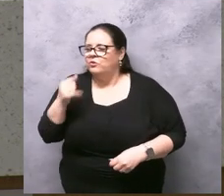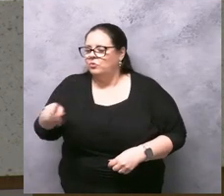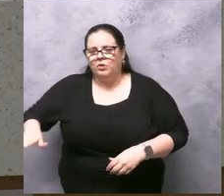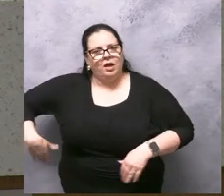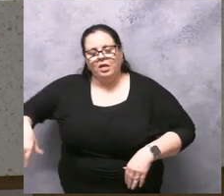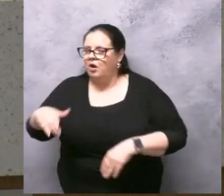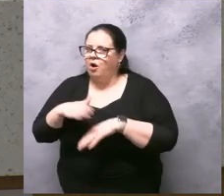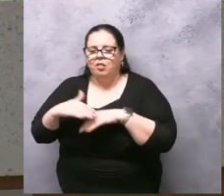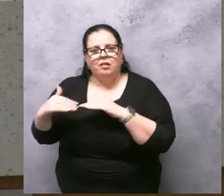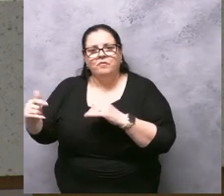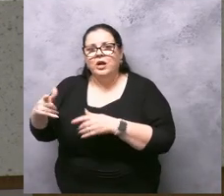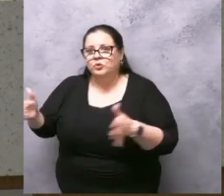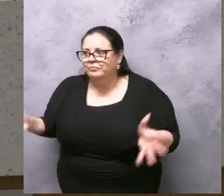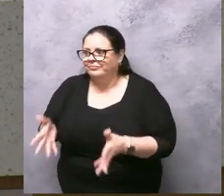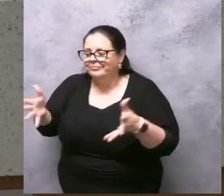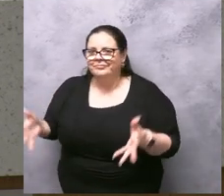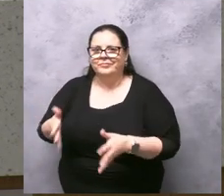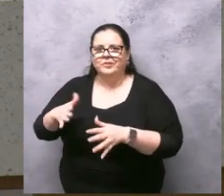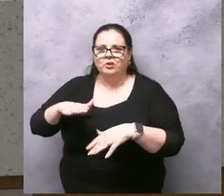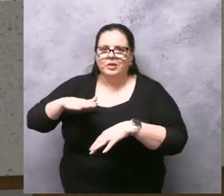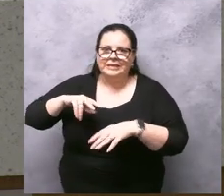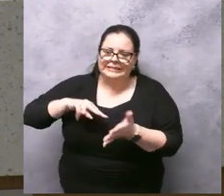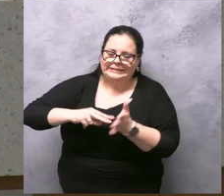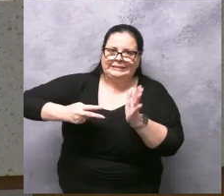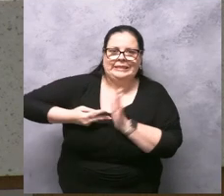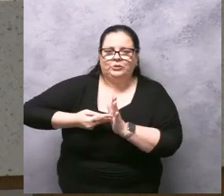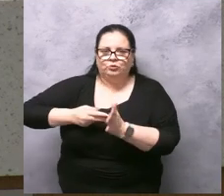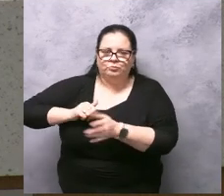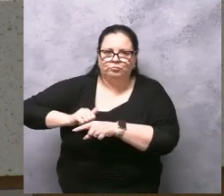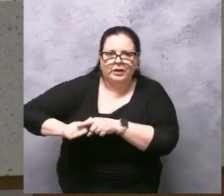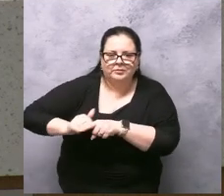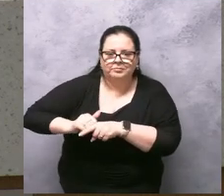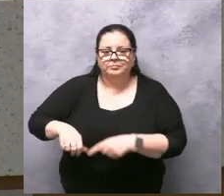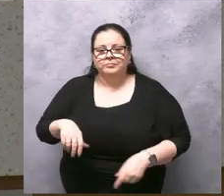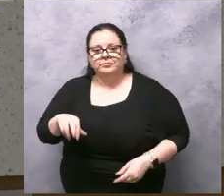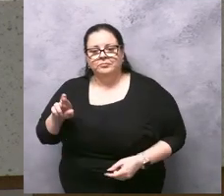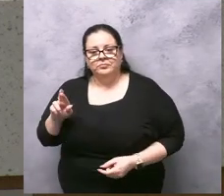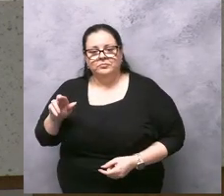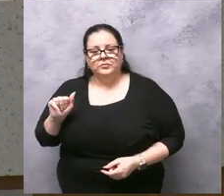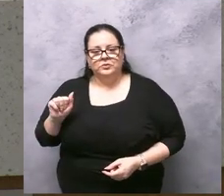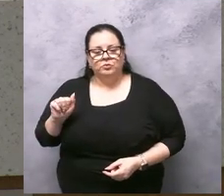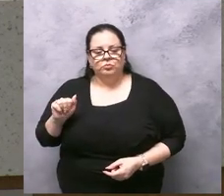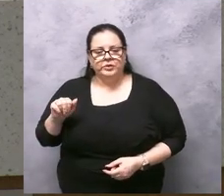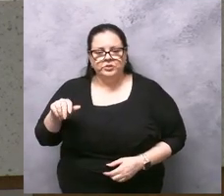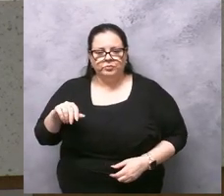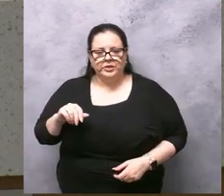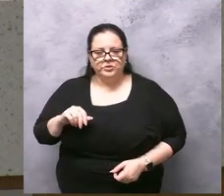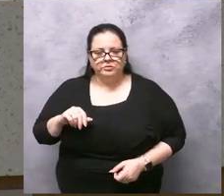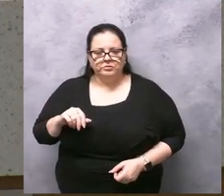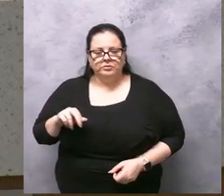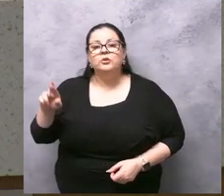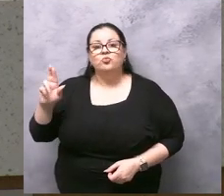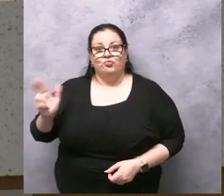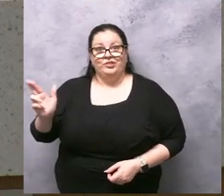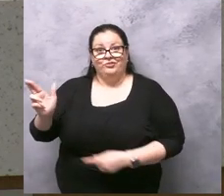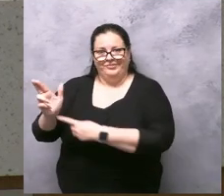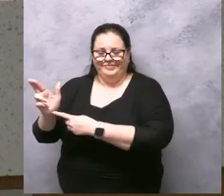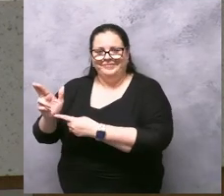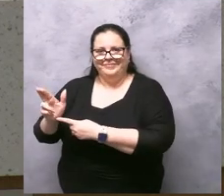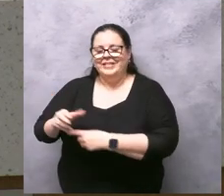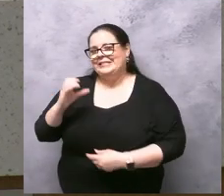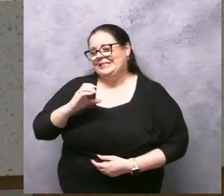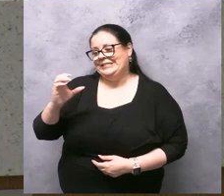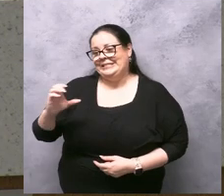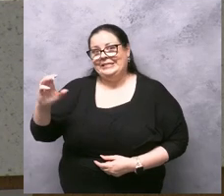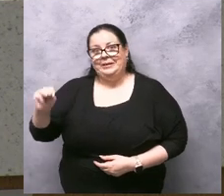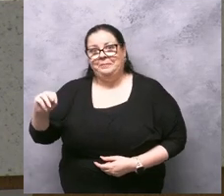to get there. Several more key levers of success were shown. Cy Ridge, I really want to call out something special that we're doing called Bridge Year. As we talk about CCMR